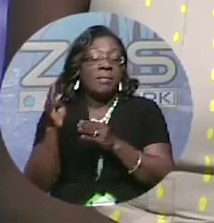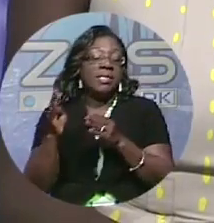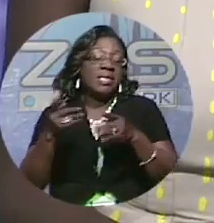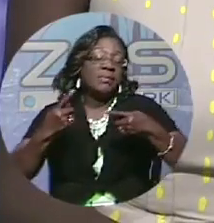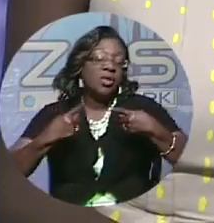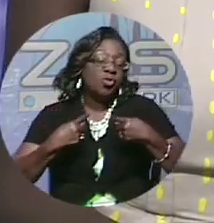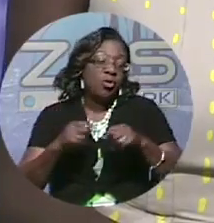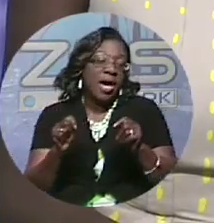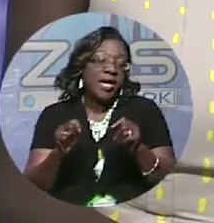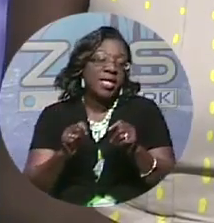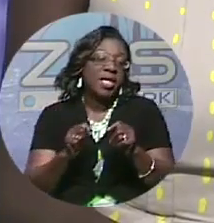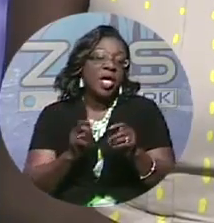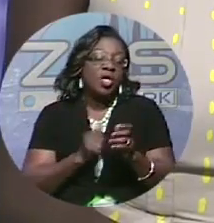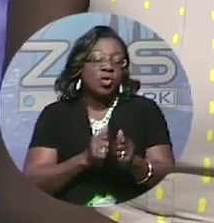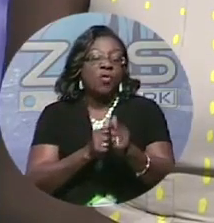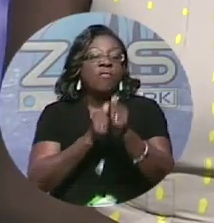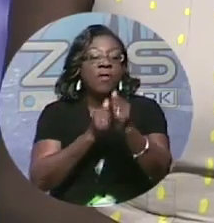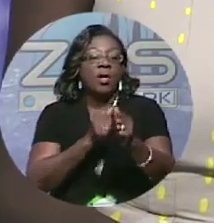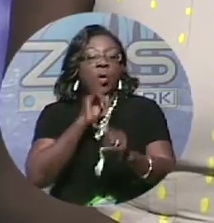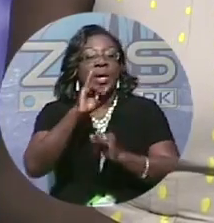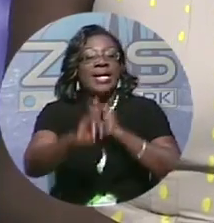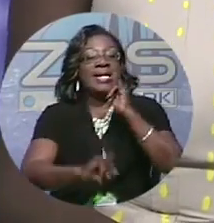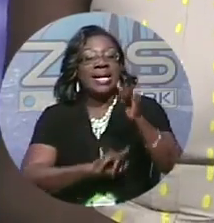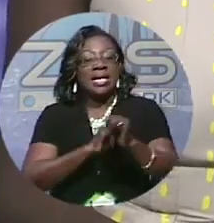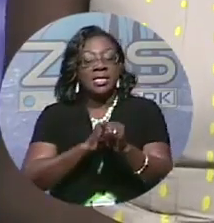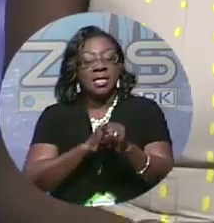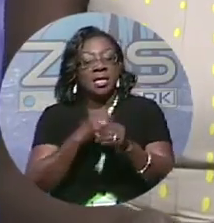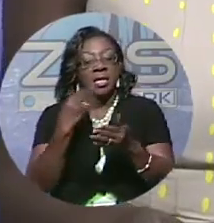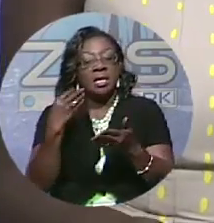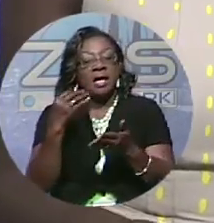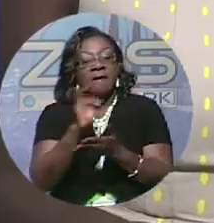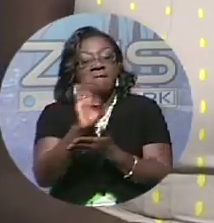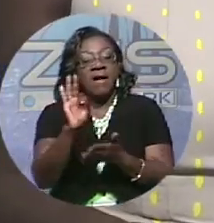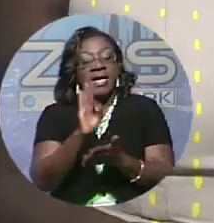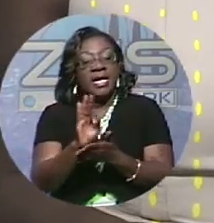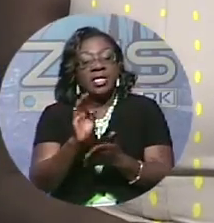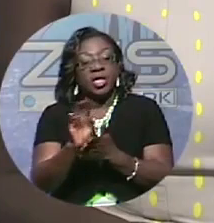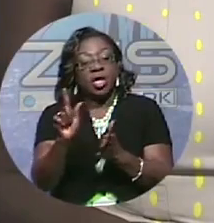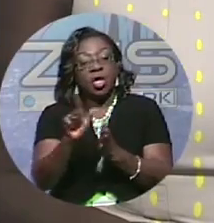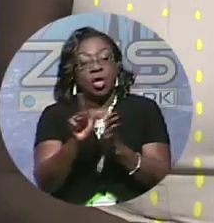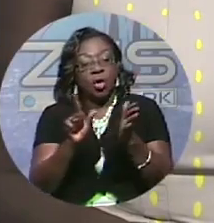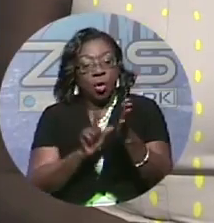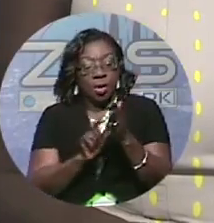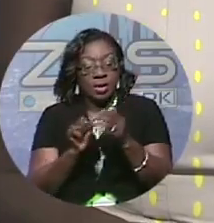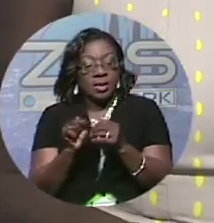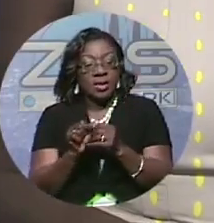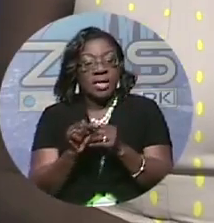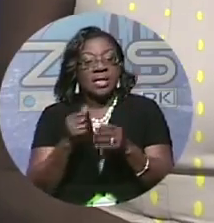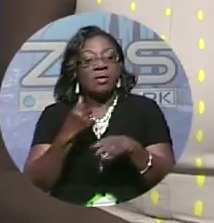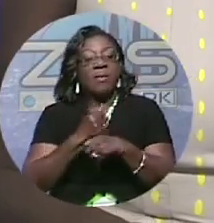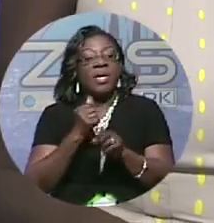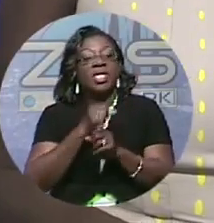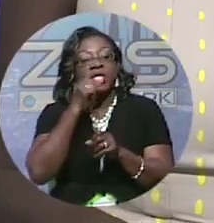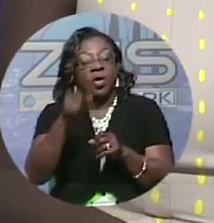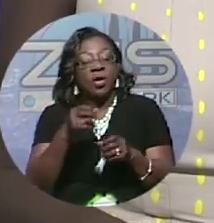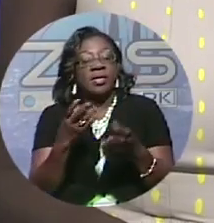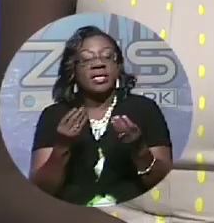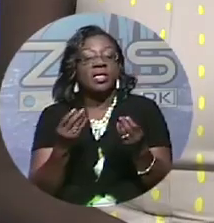jurisdiction operating under international regulatory standards. She says the Bahamas continues to ensure it does everything to